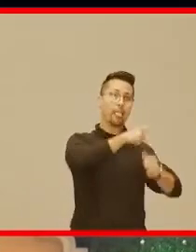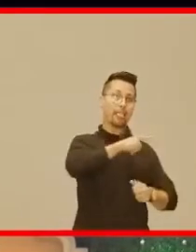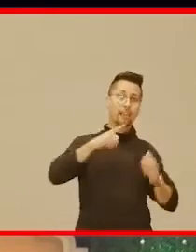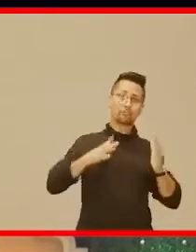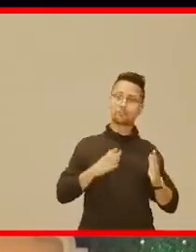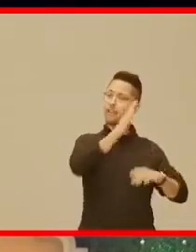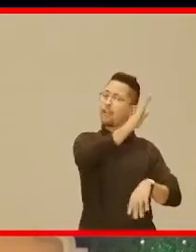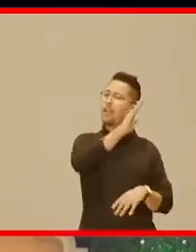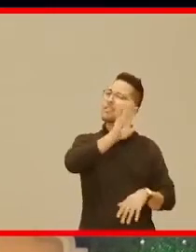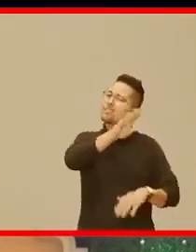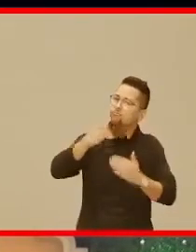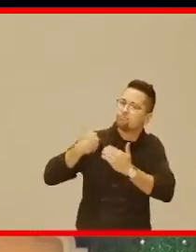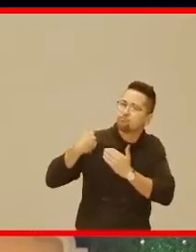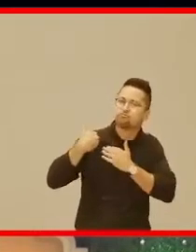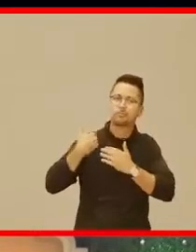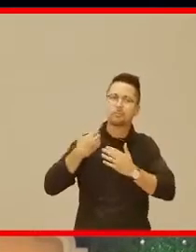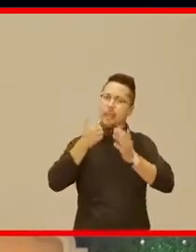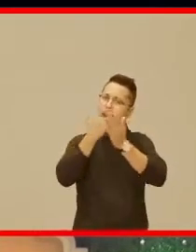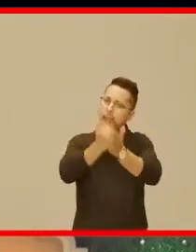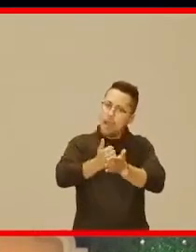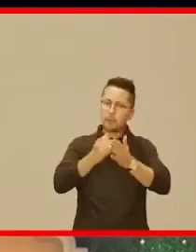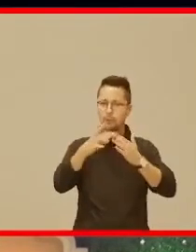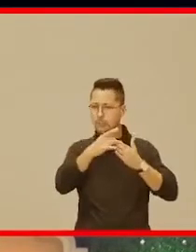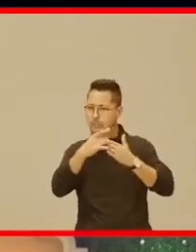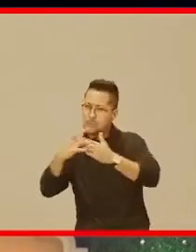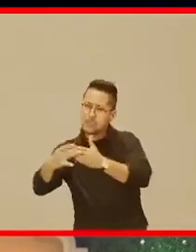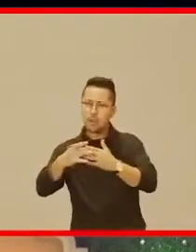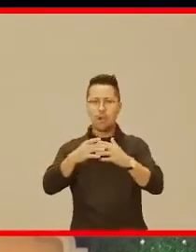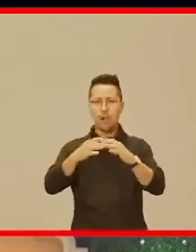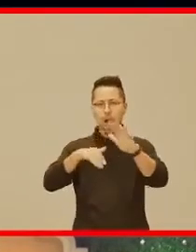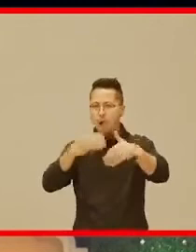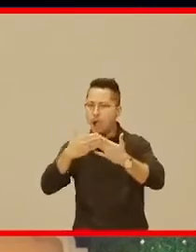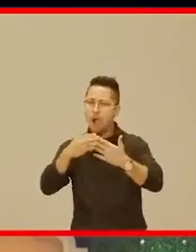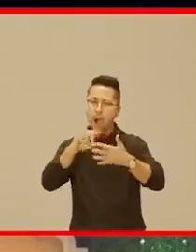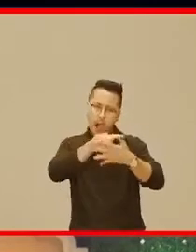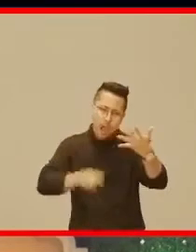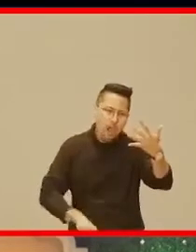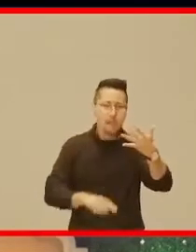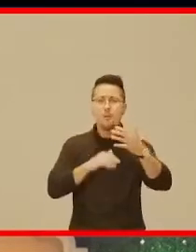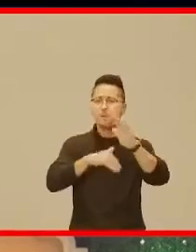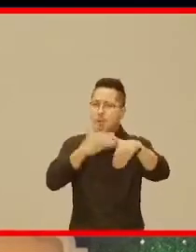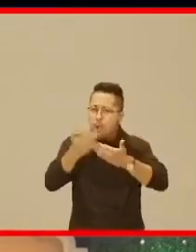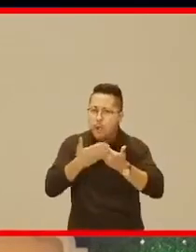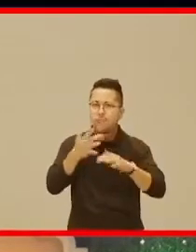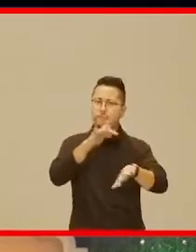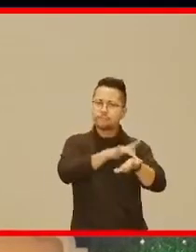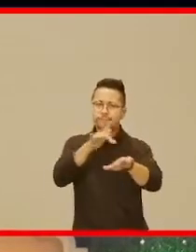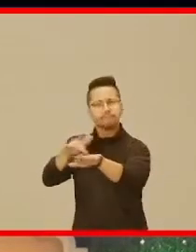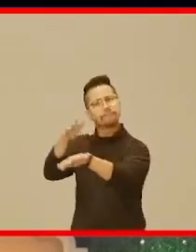their responsibility to help you navigate all the programs and resources that are out there. So they can help you with that